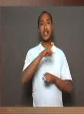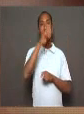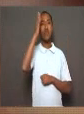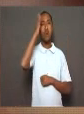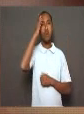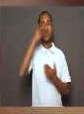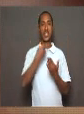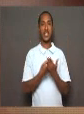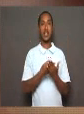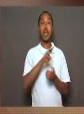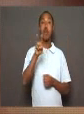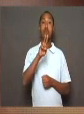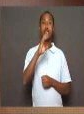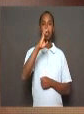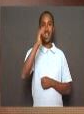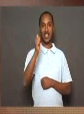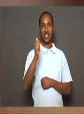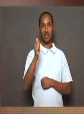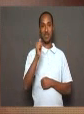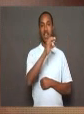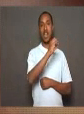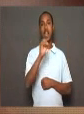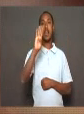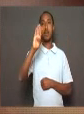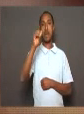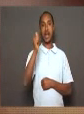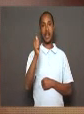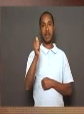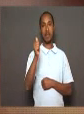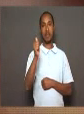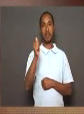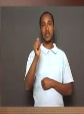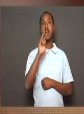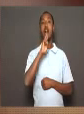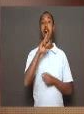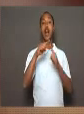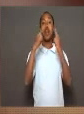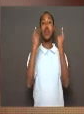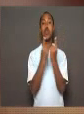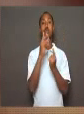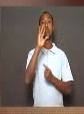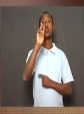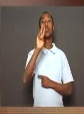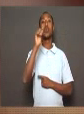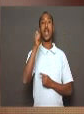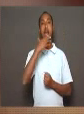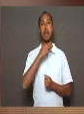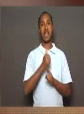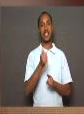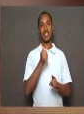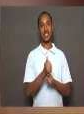Did you notice that both calcium and barium are group